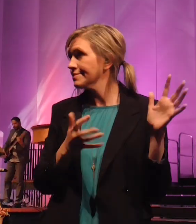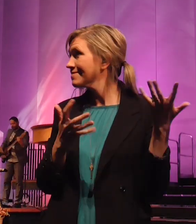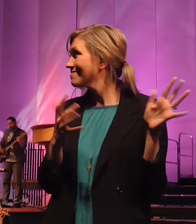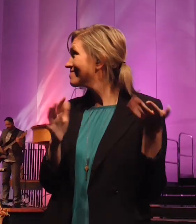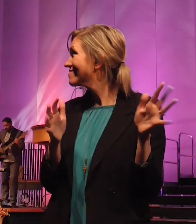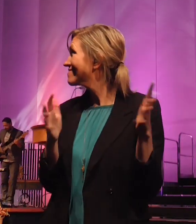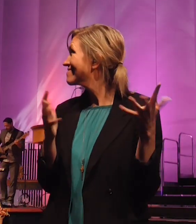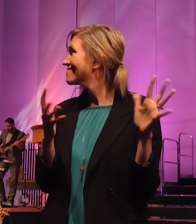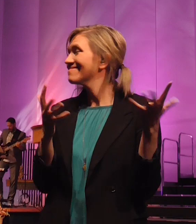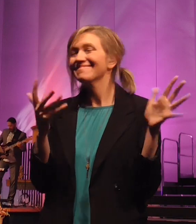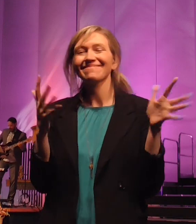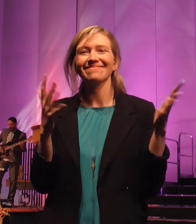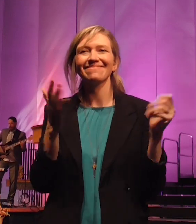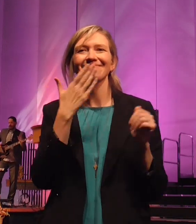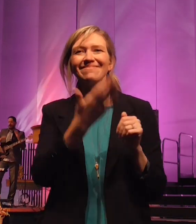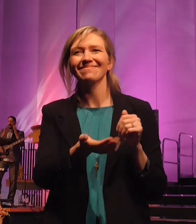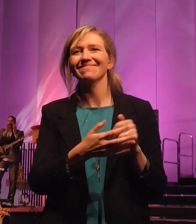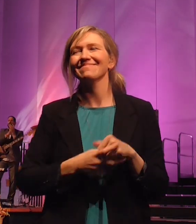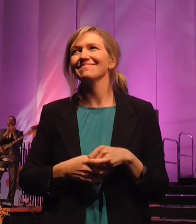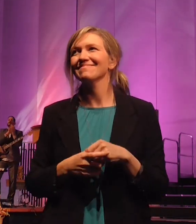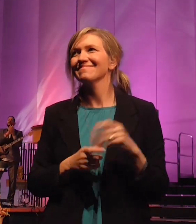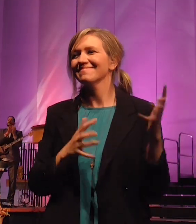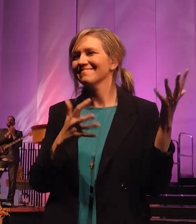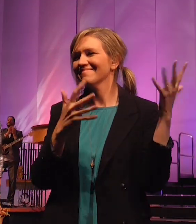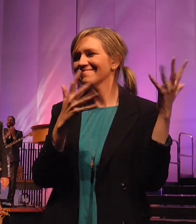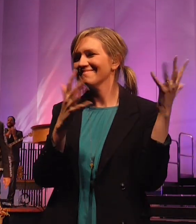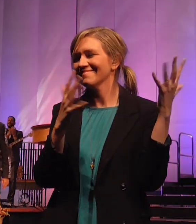now? Thank you.